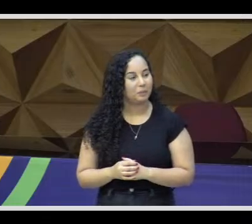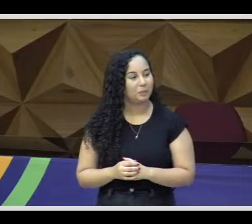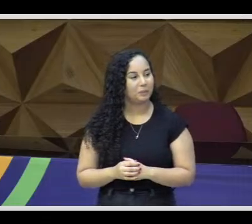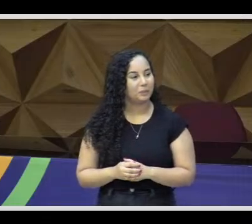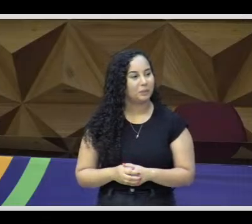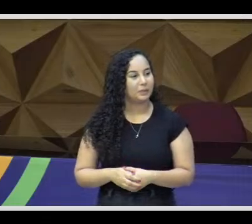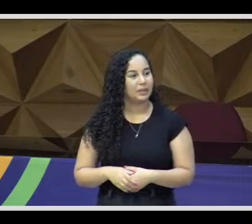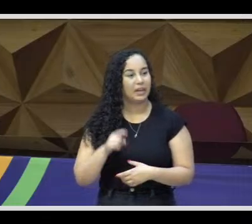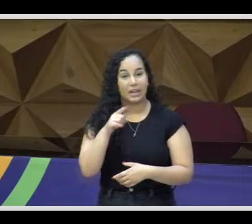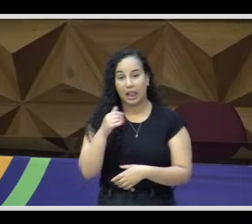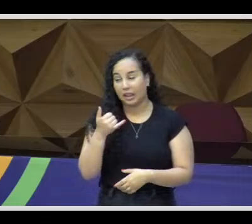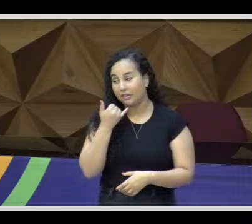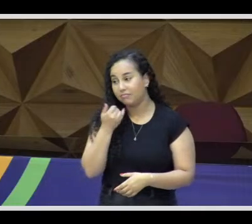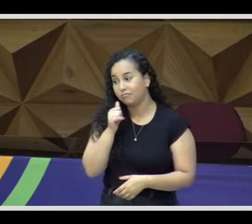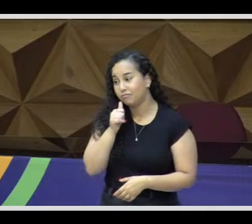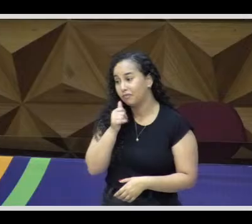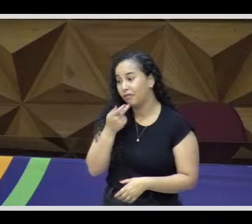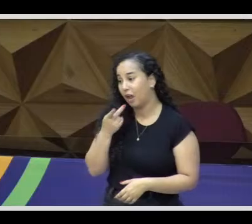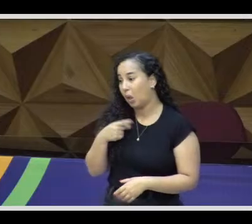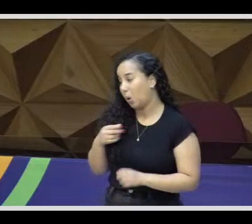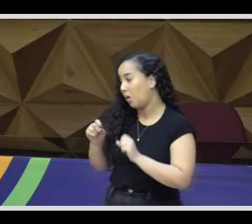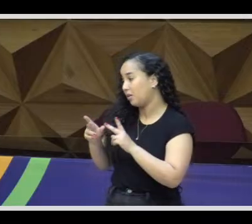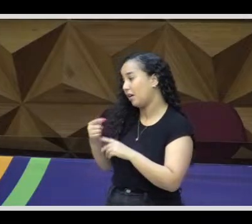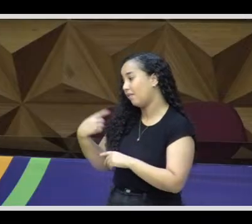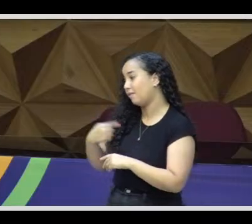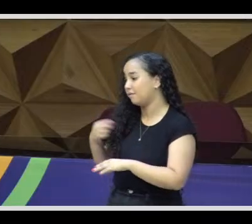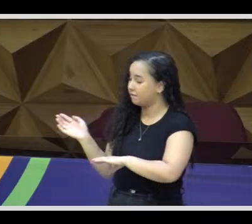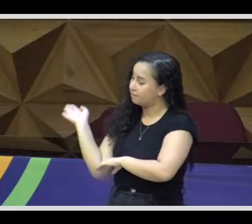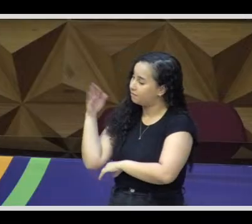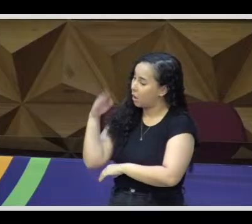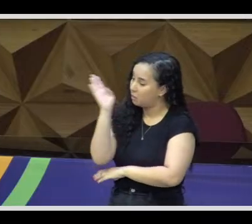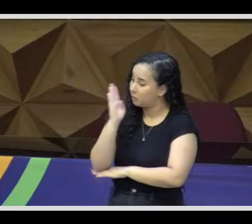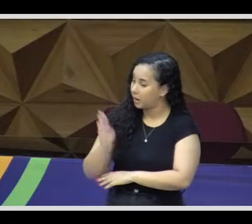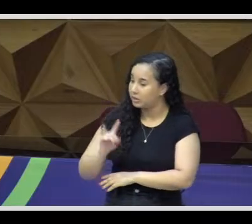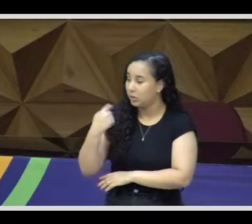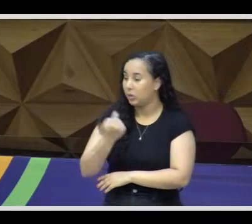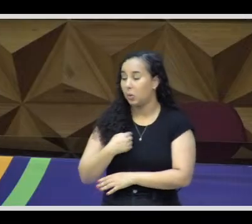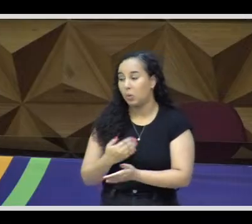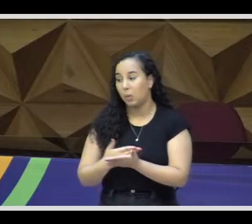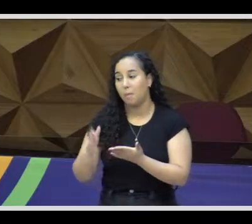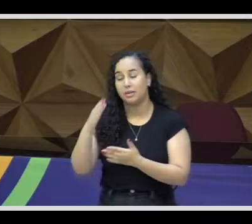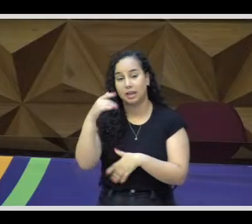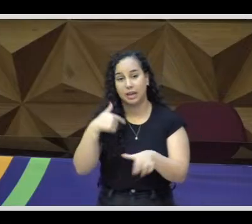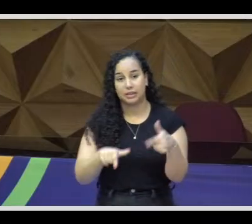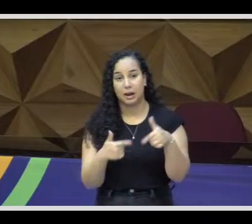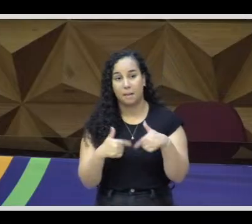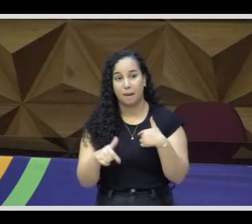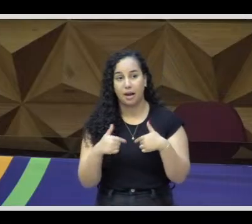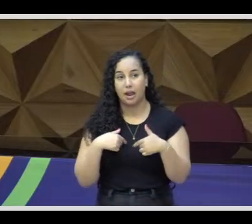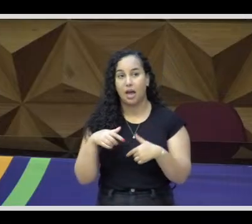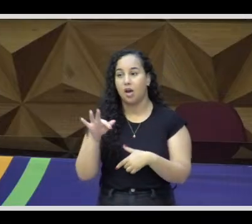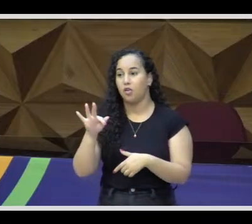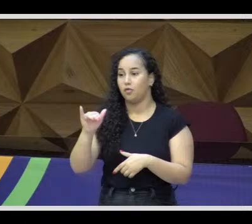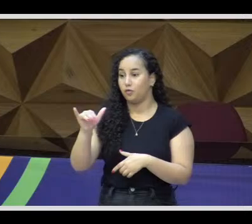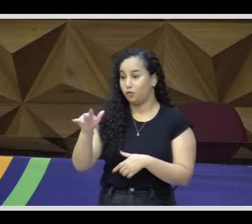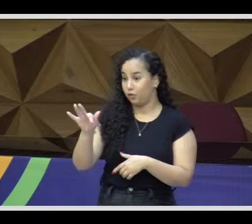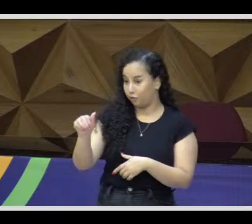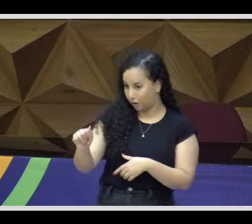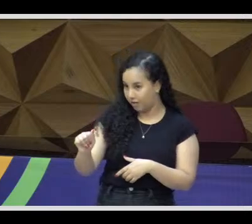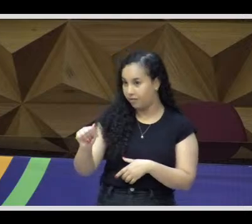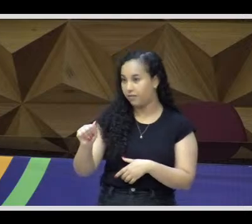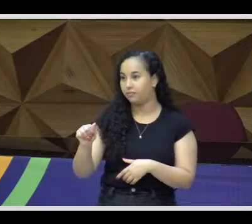And she said, okay, so we came to Brazil, and I started working with FIFA, so the World